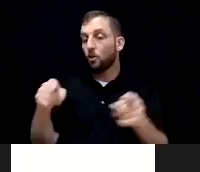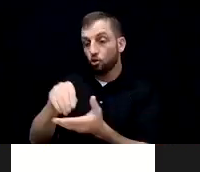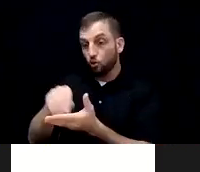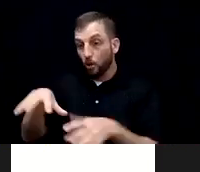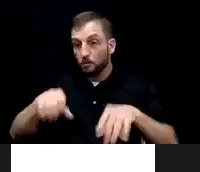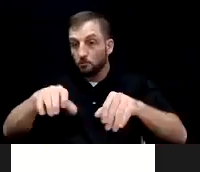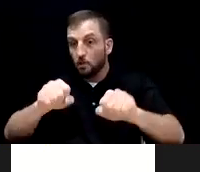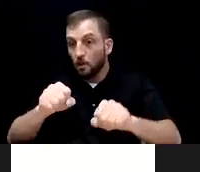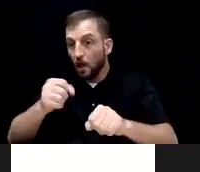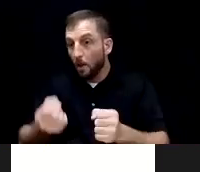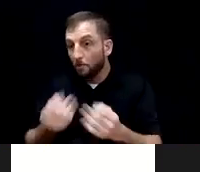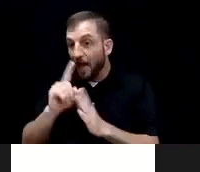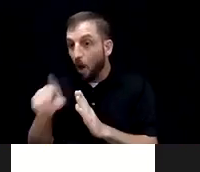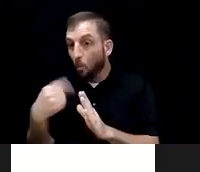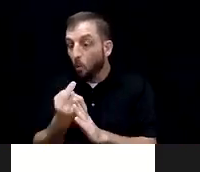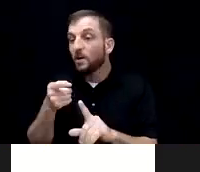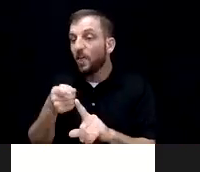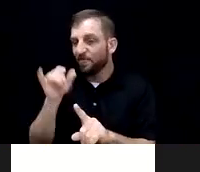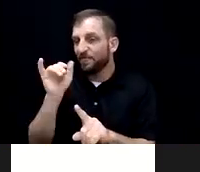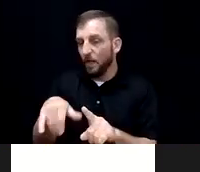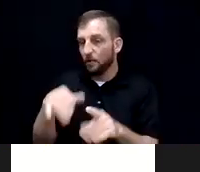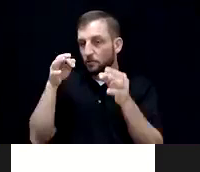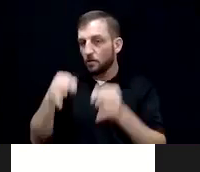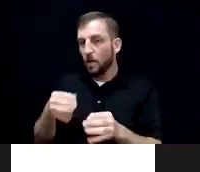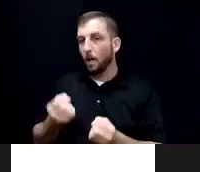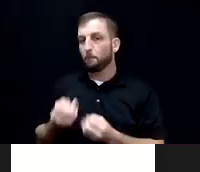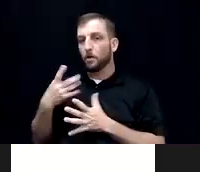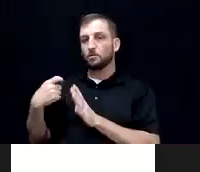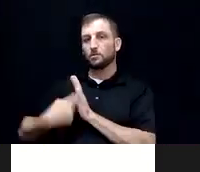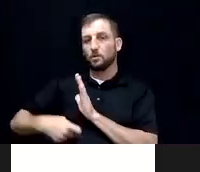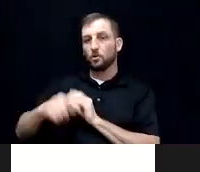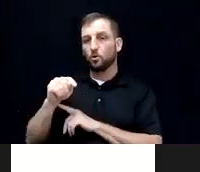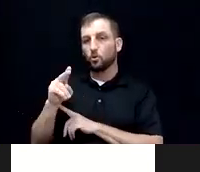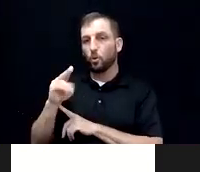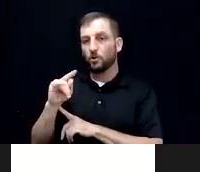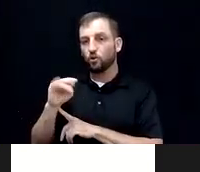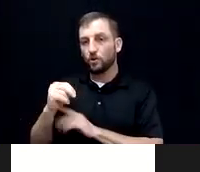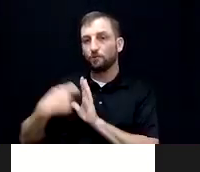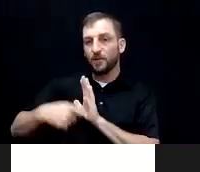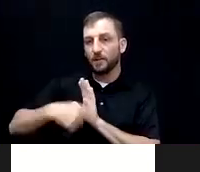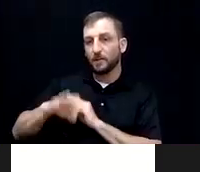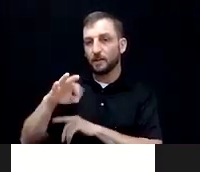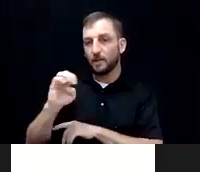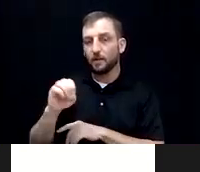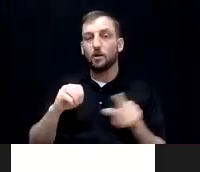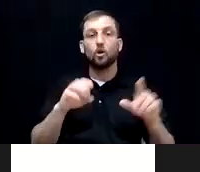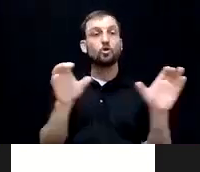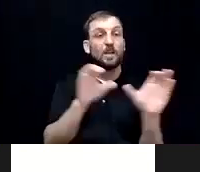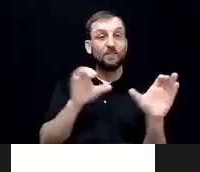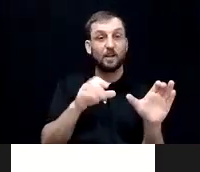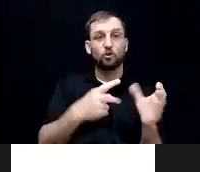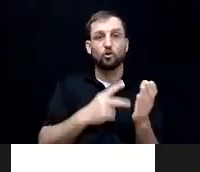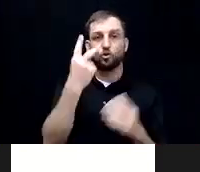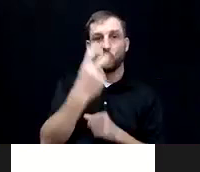taking, depends upon their tuition and fees. Our certificate students, that's a 2-year program. They